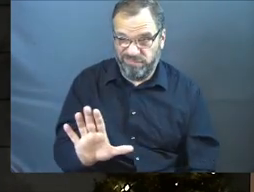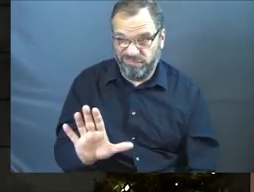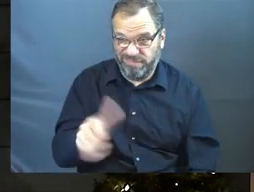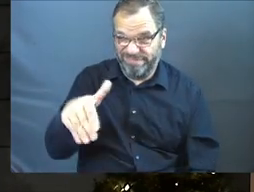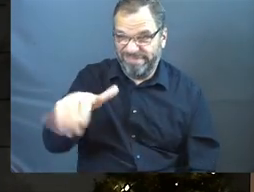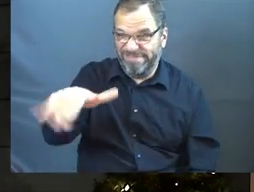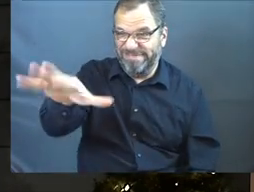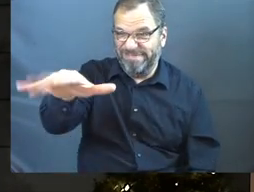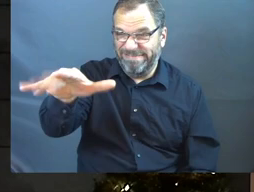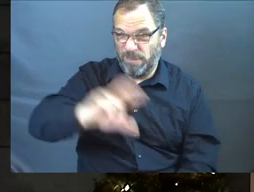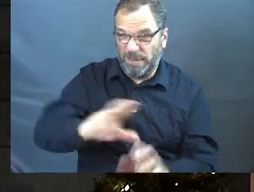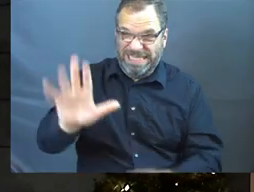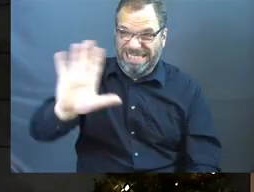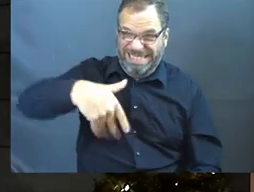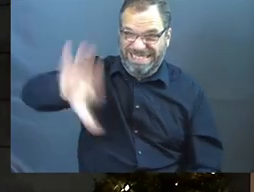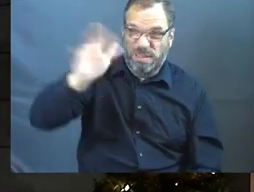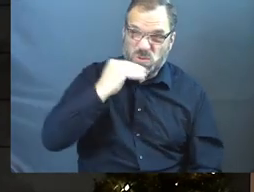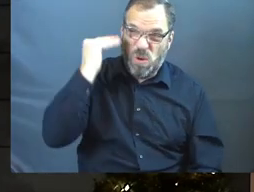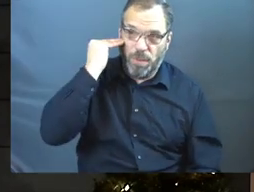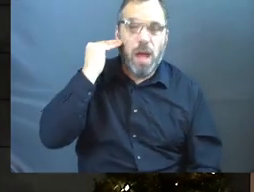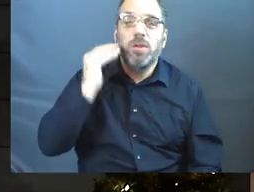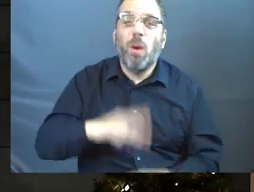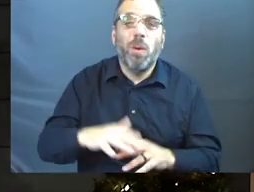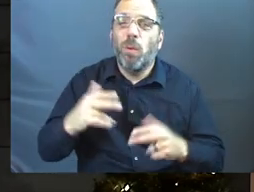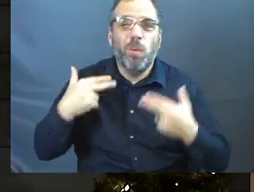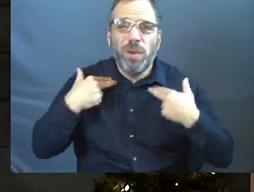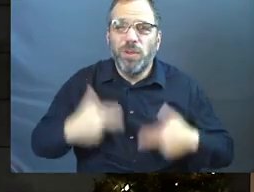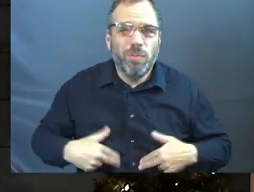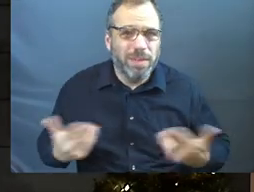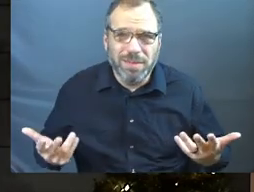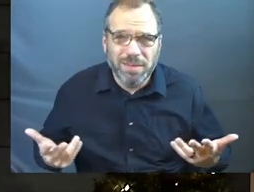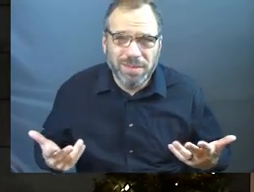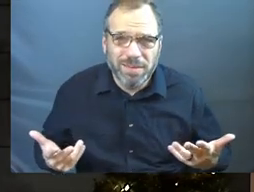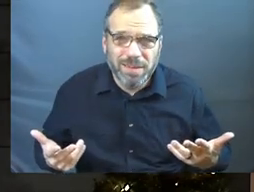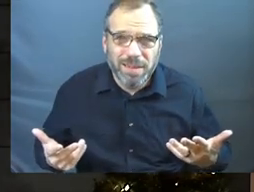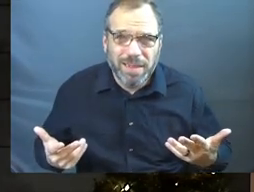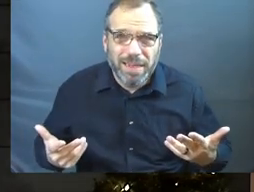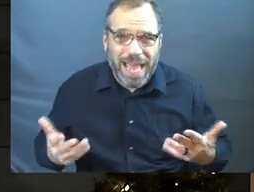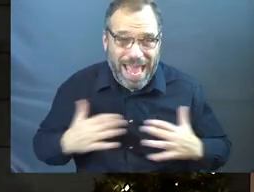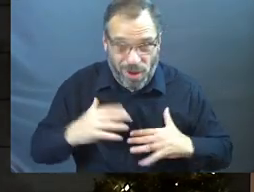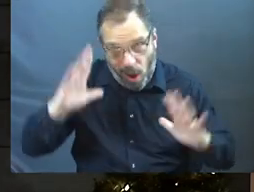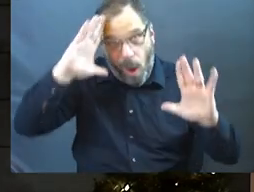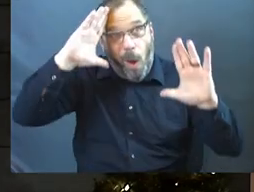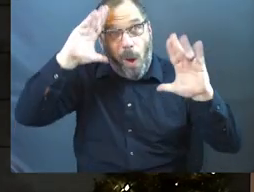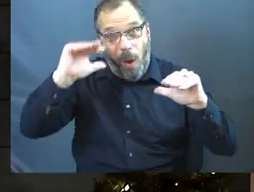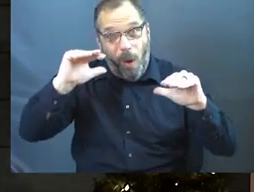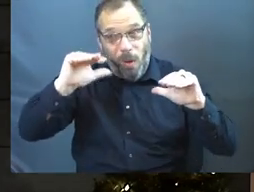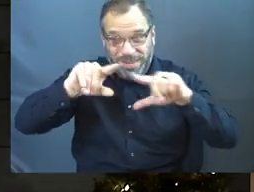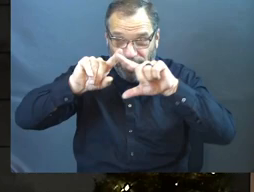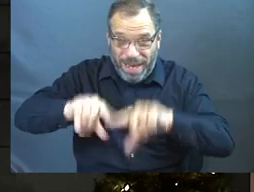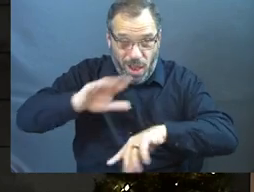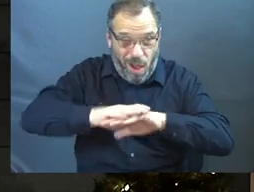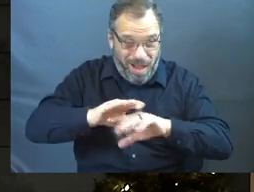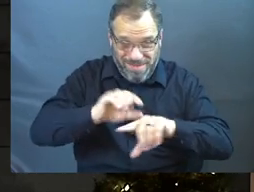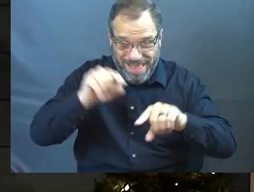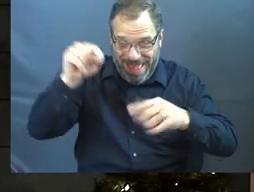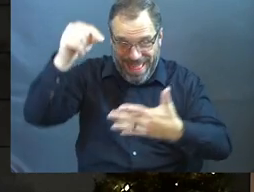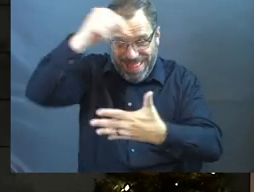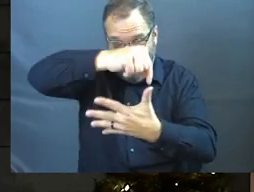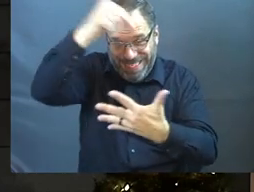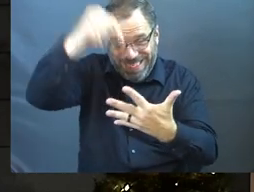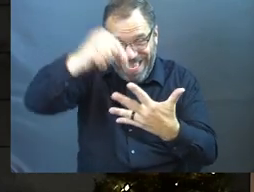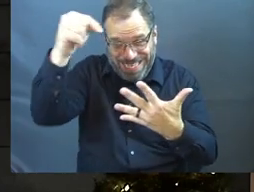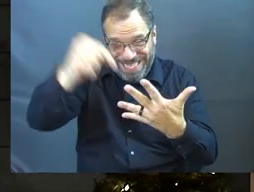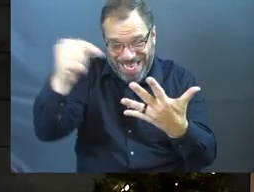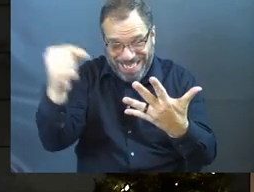to be out of my house, nothing like that, but because we're human beings. And when we put our hopes into the wrong things and we